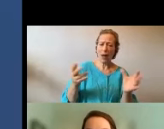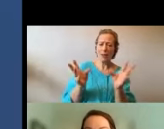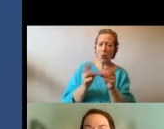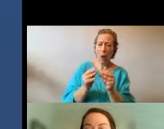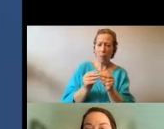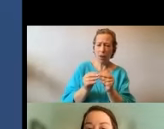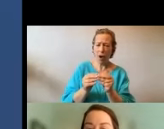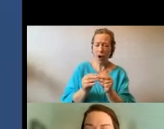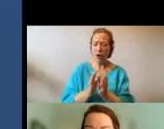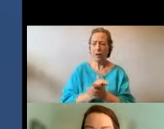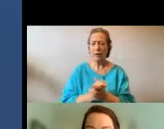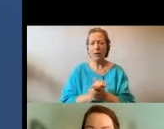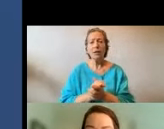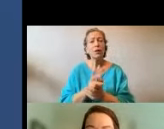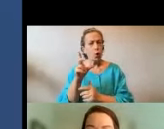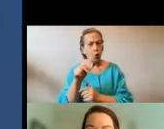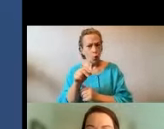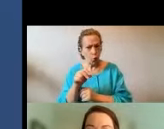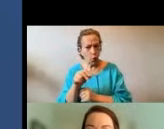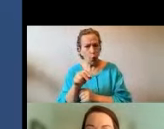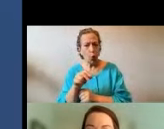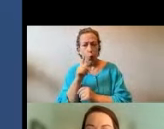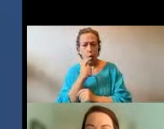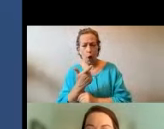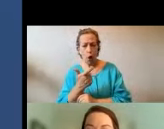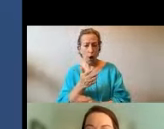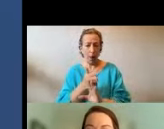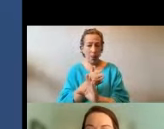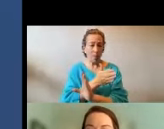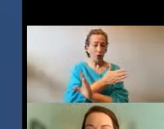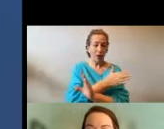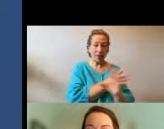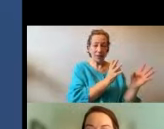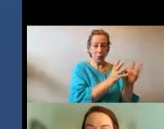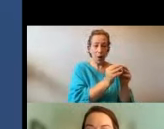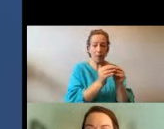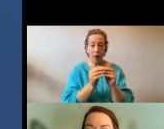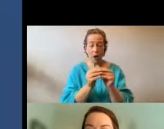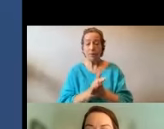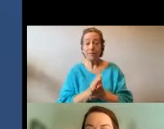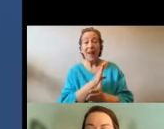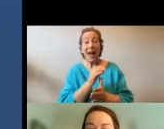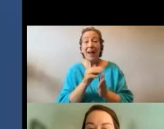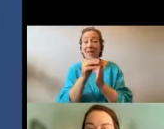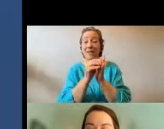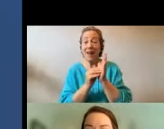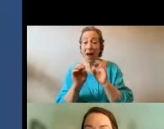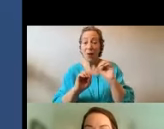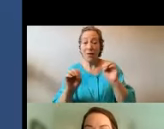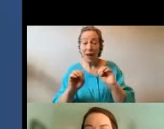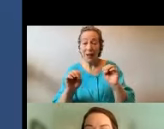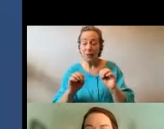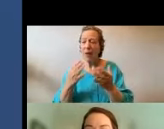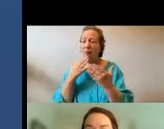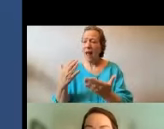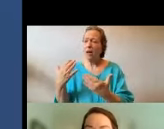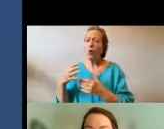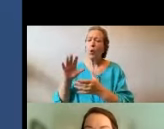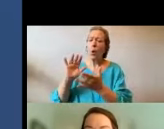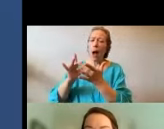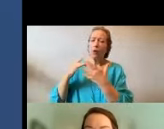back at the previous 3 webinars, and don't forget to fill out our evaluation. Thank you to Health Outreach Partners for partnering